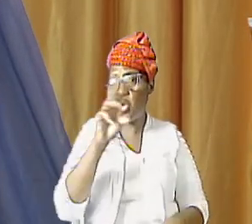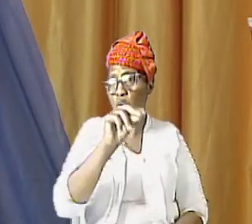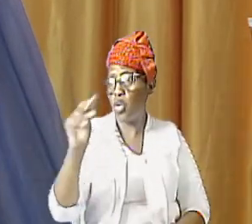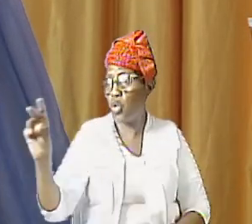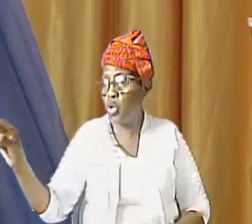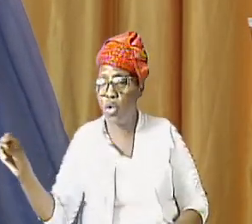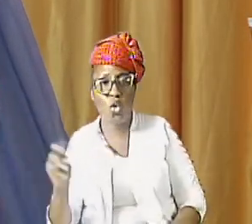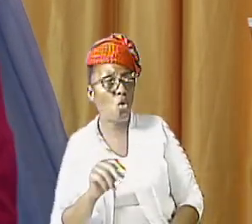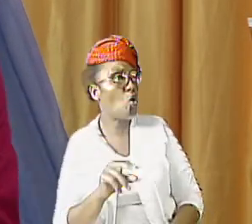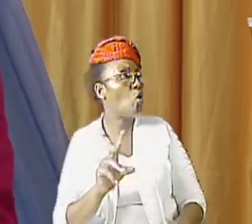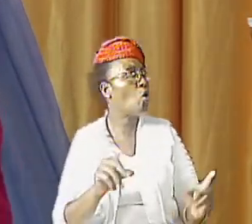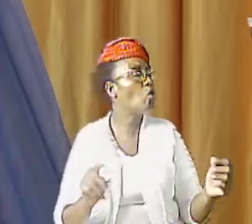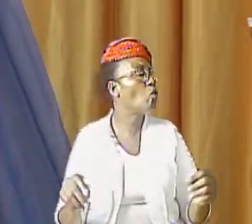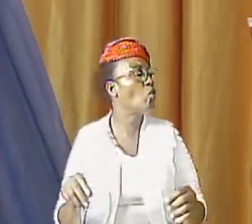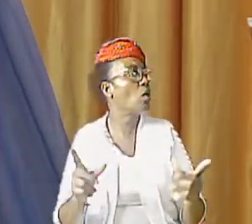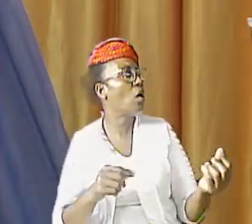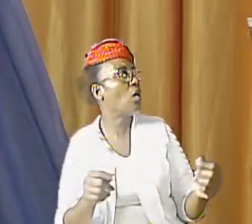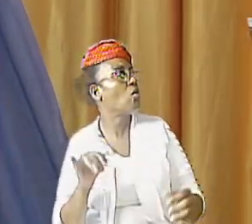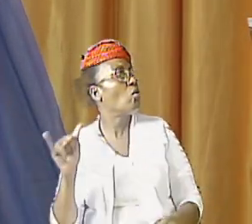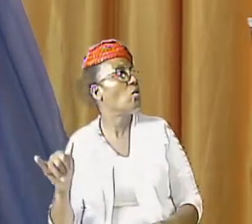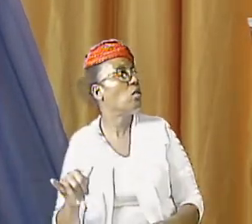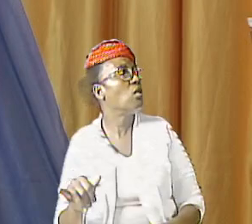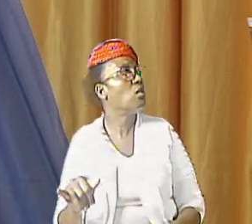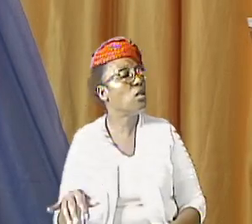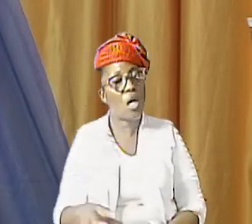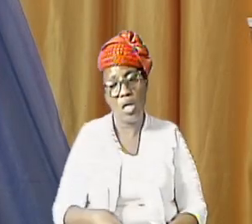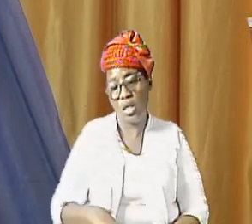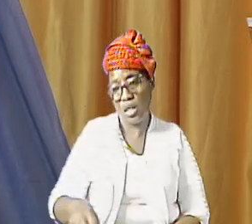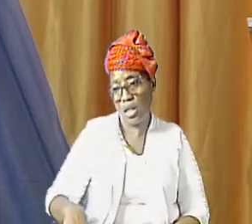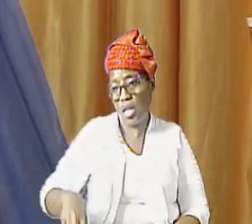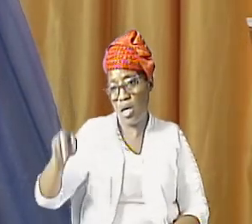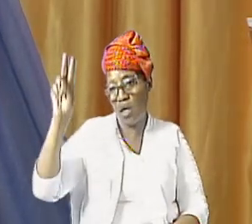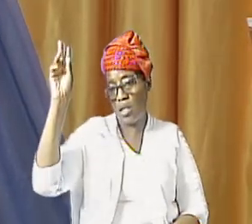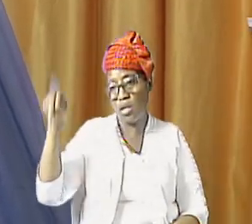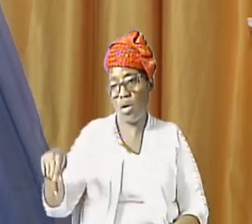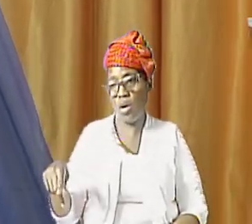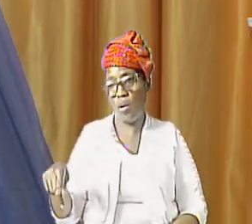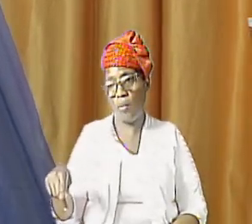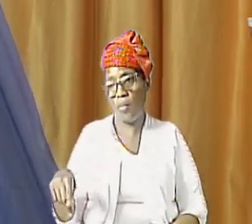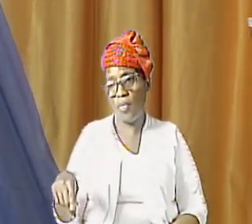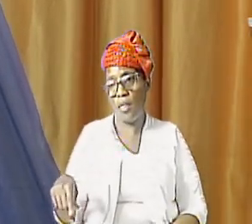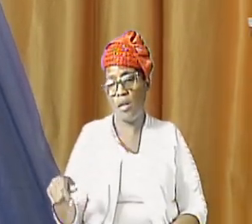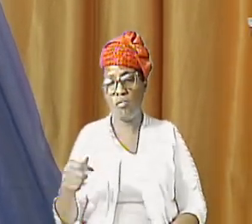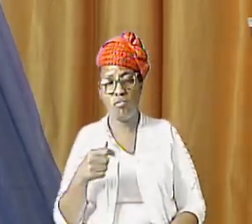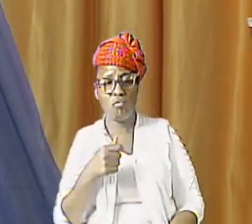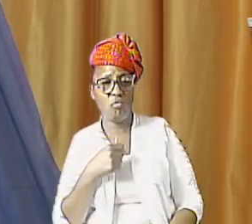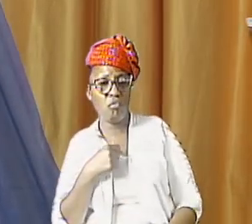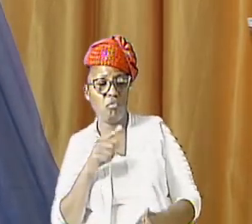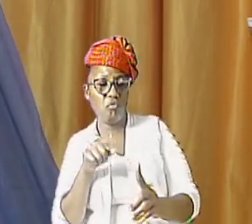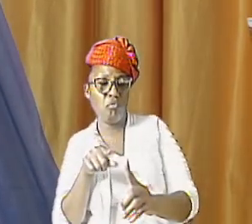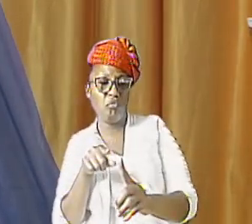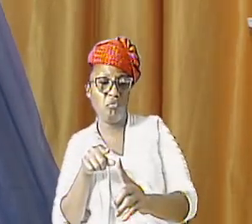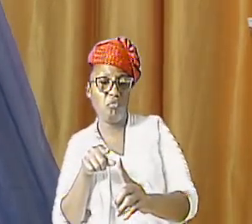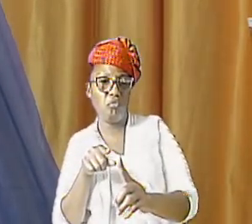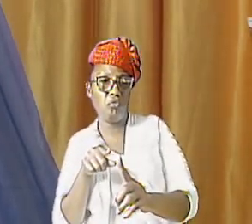no, no, no, no, man, don't do that. Get up. Get up. I am your brethren.